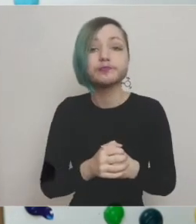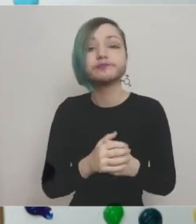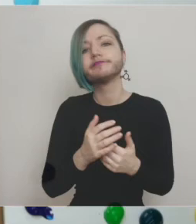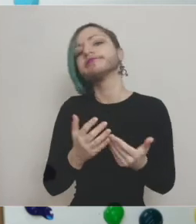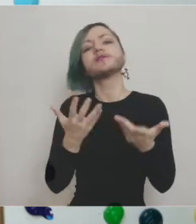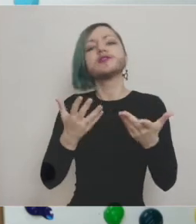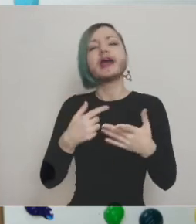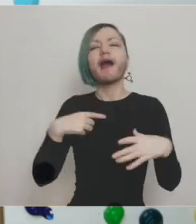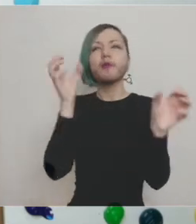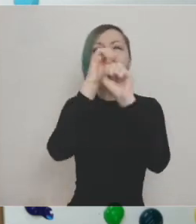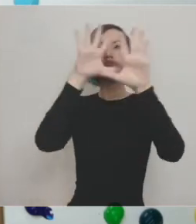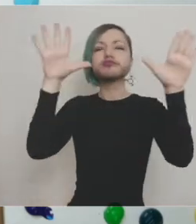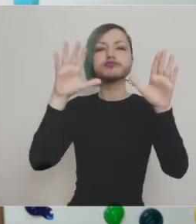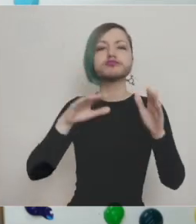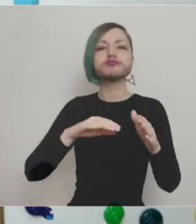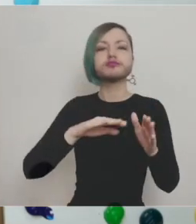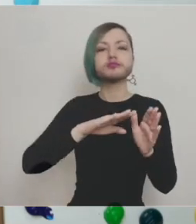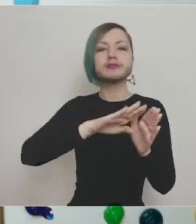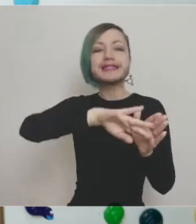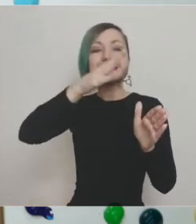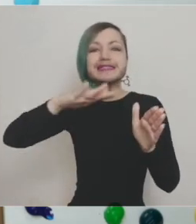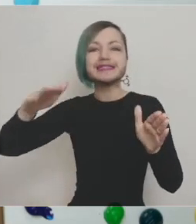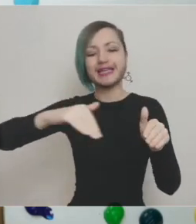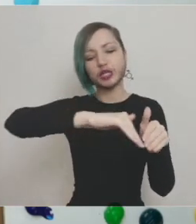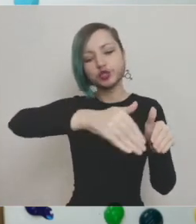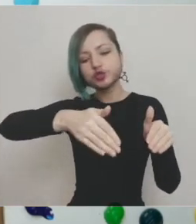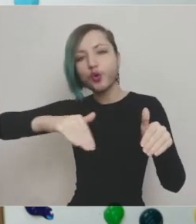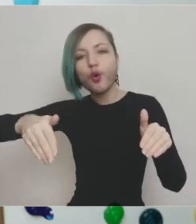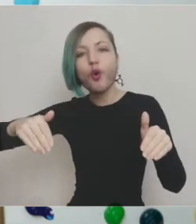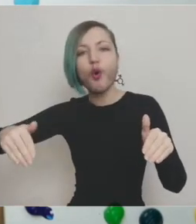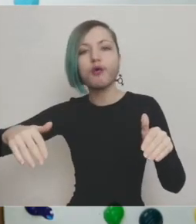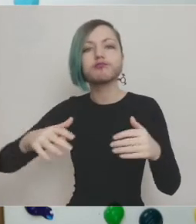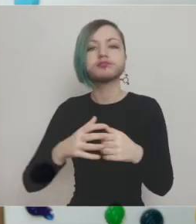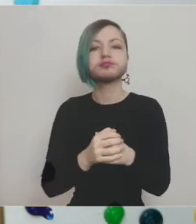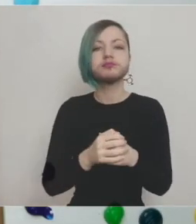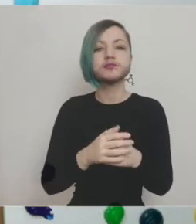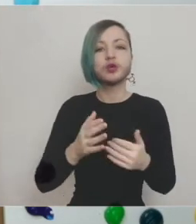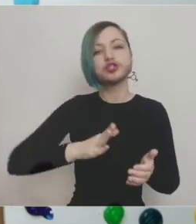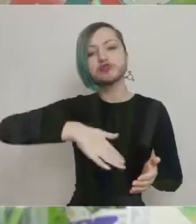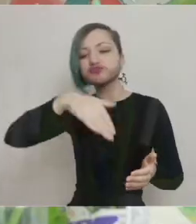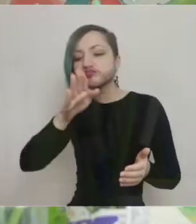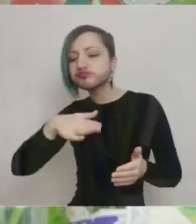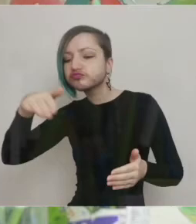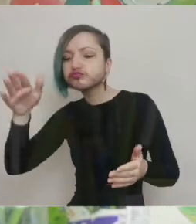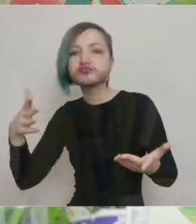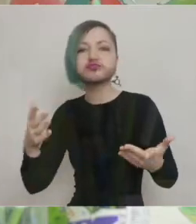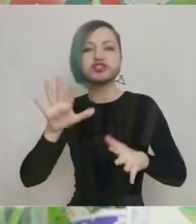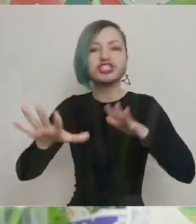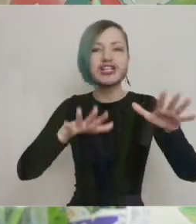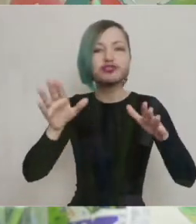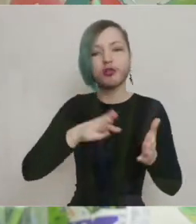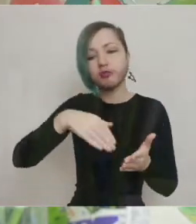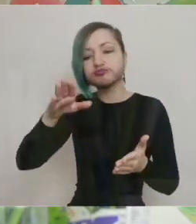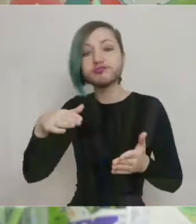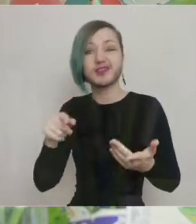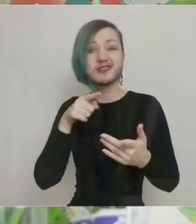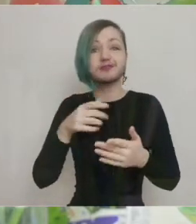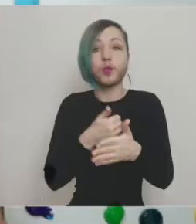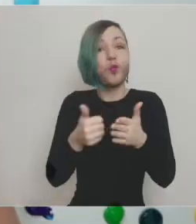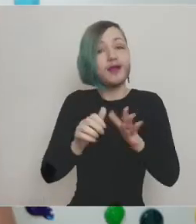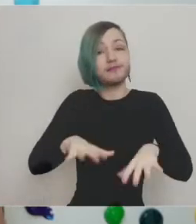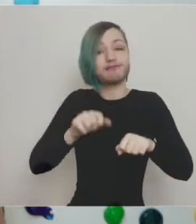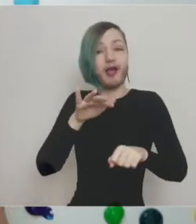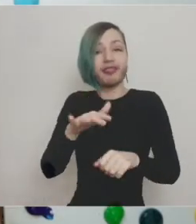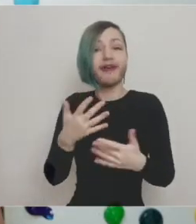about a seashore. So just making these gestural marks are kind of the basis of all of my works. I like to